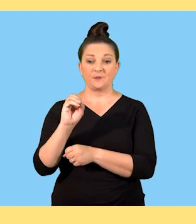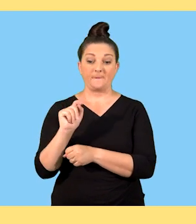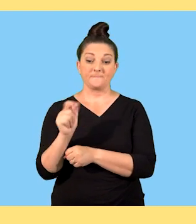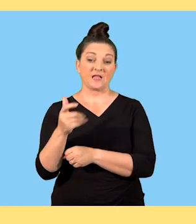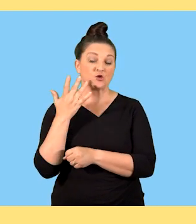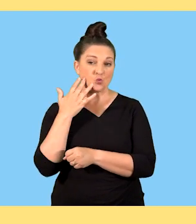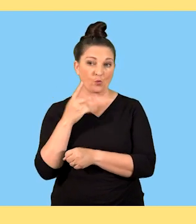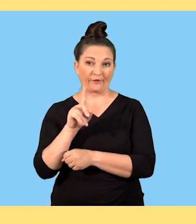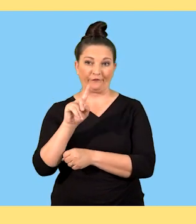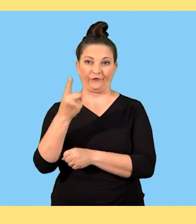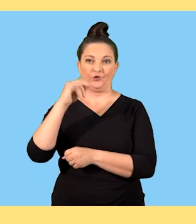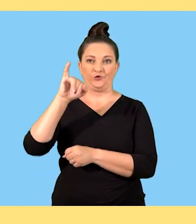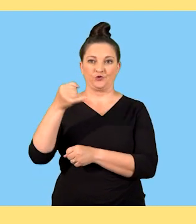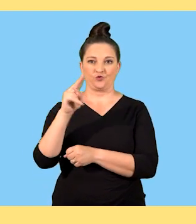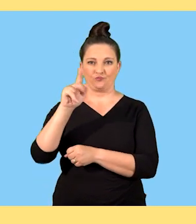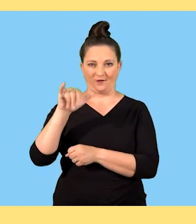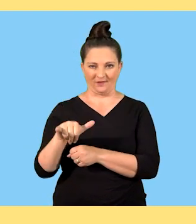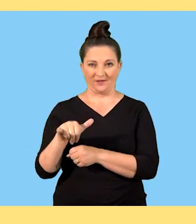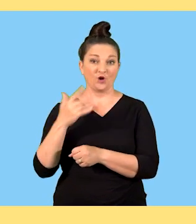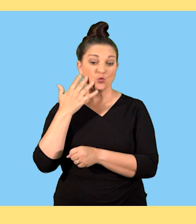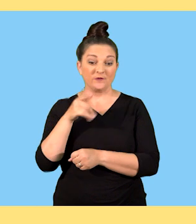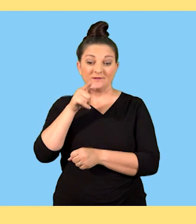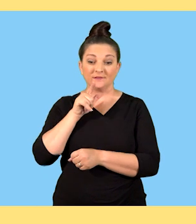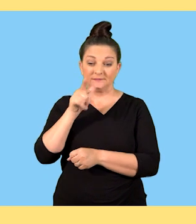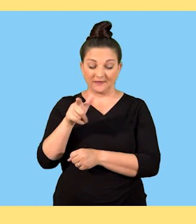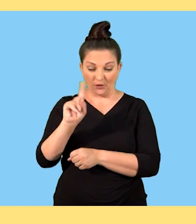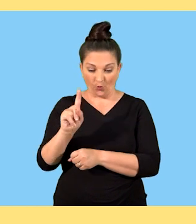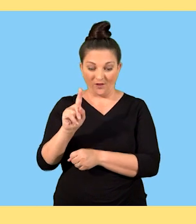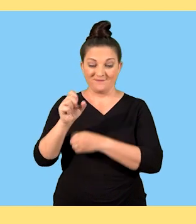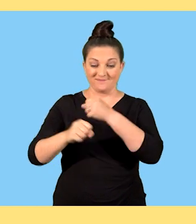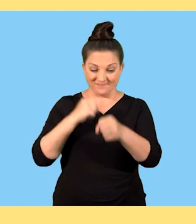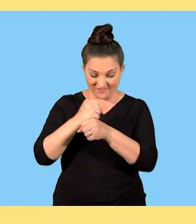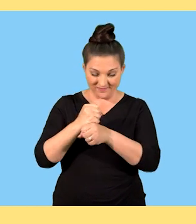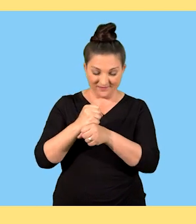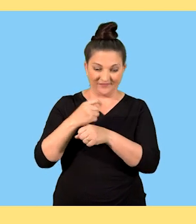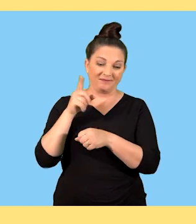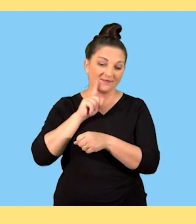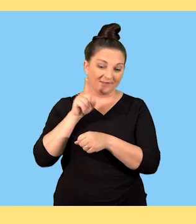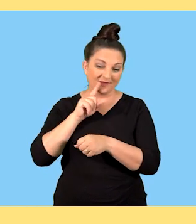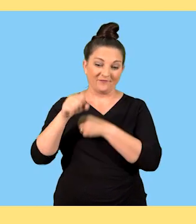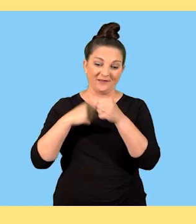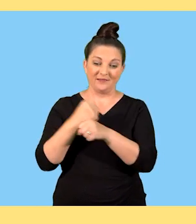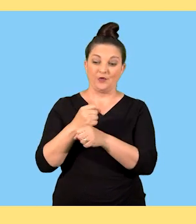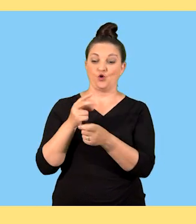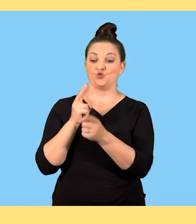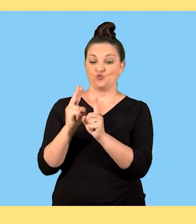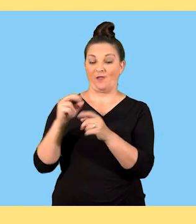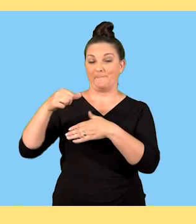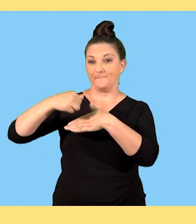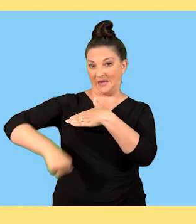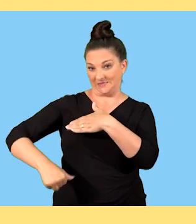1st of July. The moment they say an annual insurance premium, that means this is a premium for